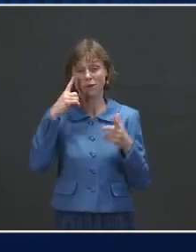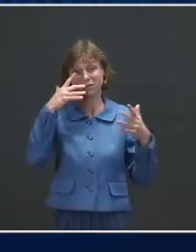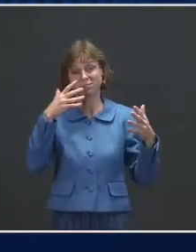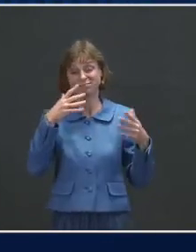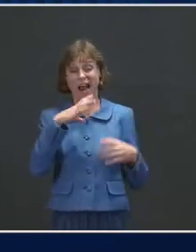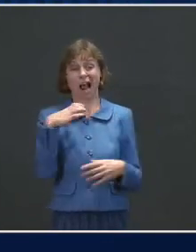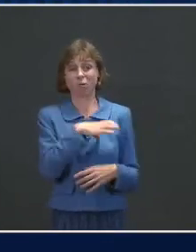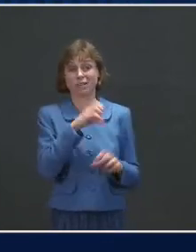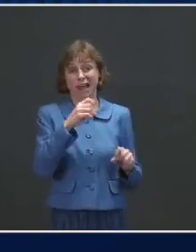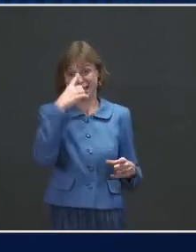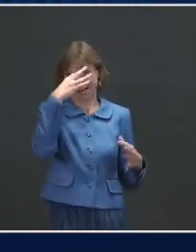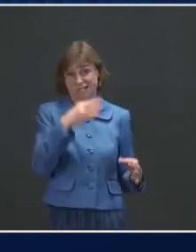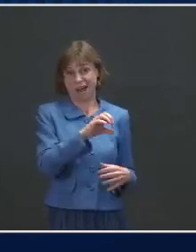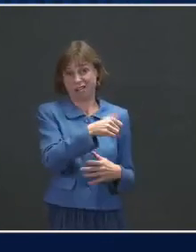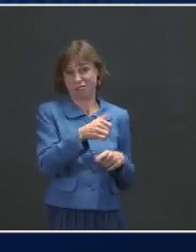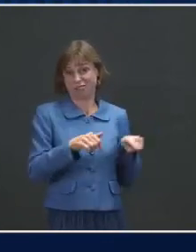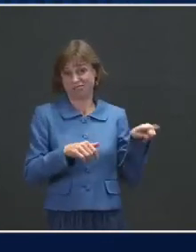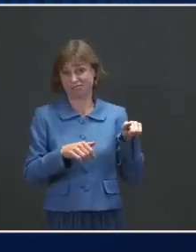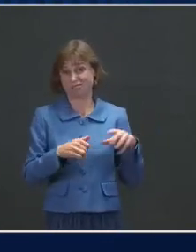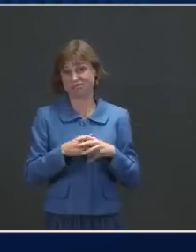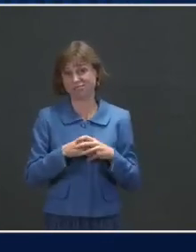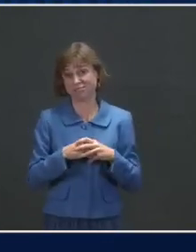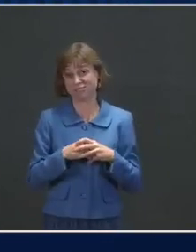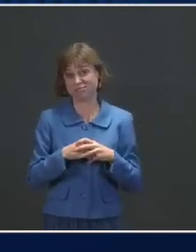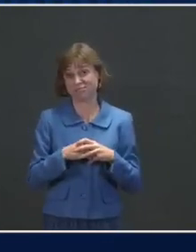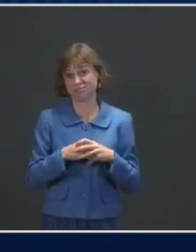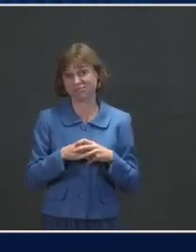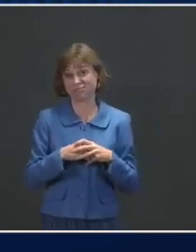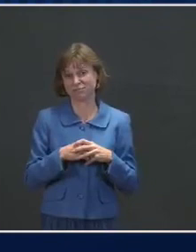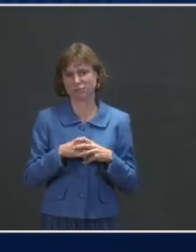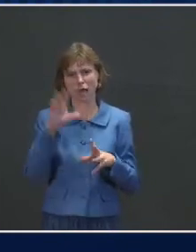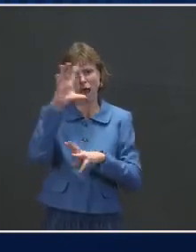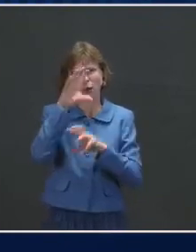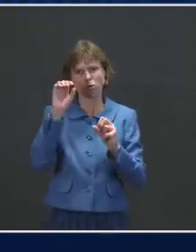Go ahead. Two quick ones. One news of the day. Has President Biden